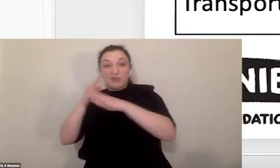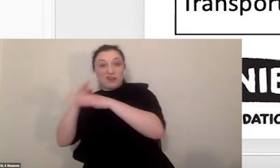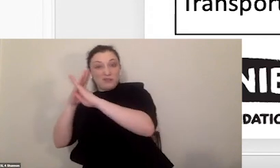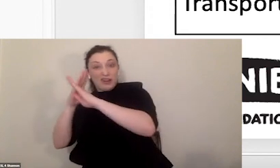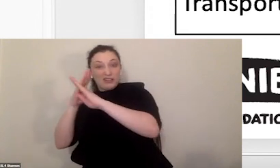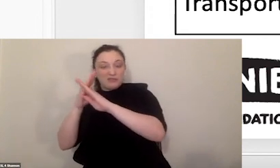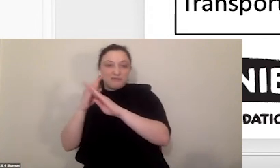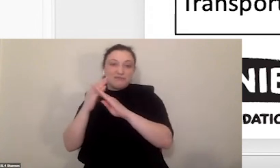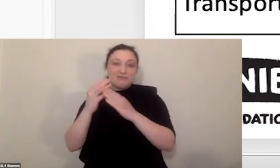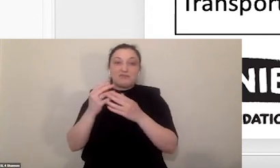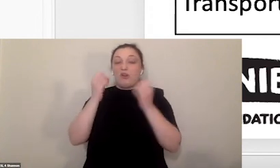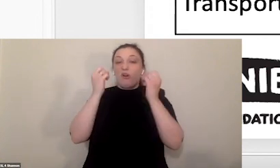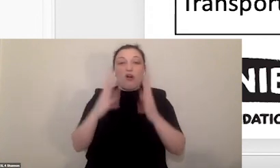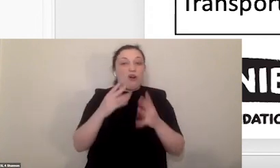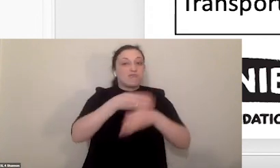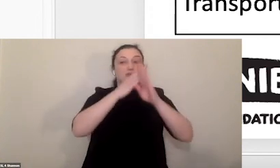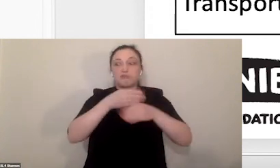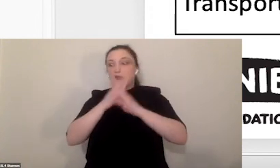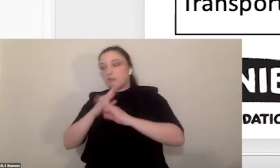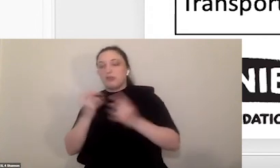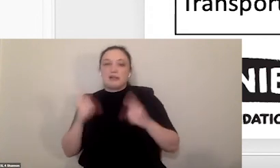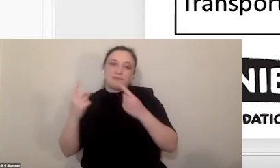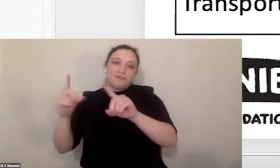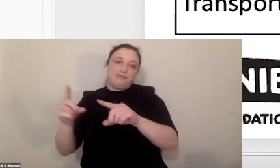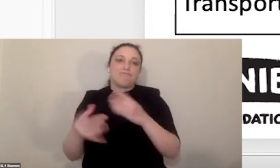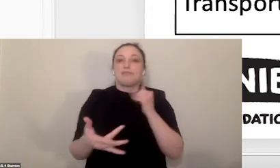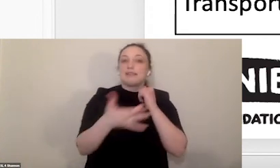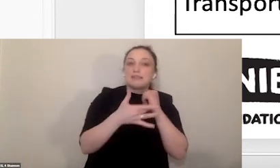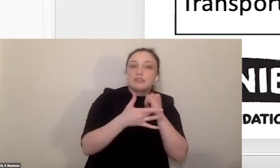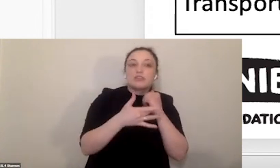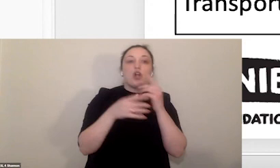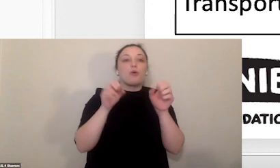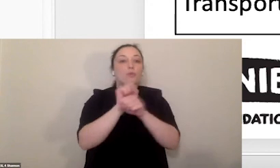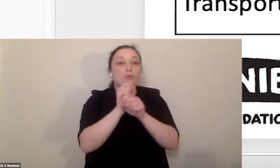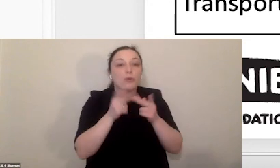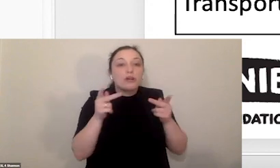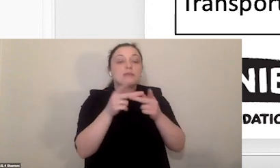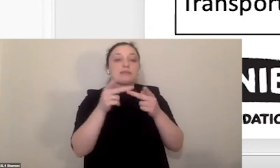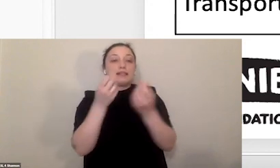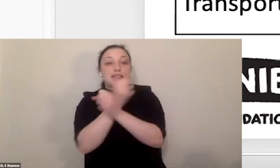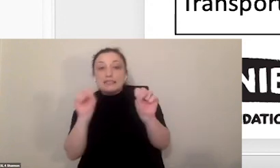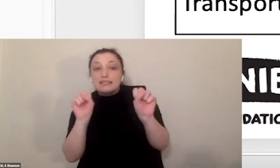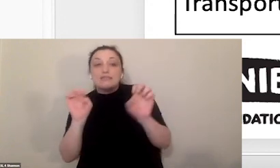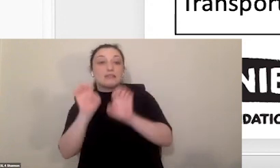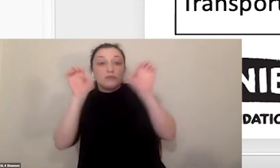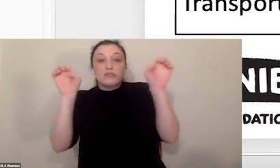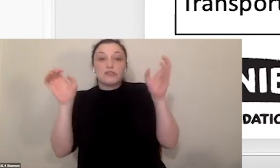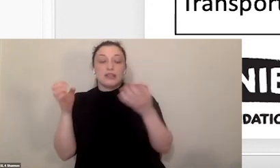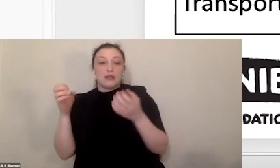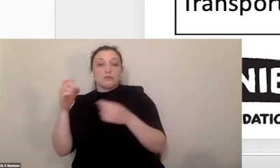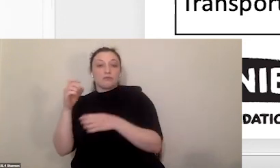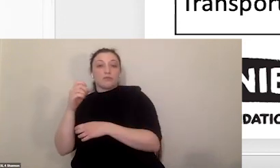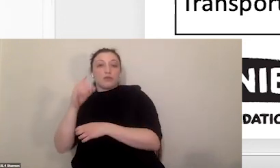barriers, employer attitudes, and transportation. Employer attitudes was number 1, transportation was number 2, but by and large,